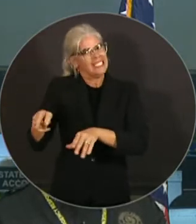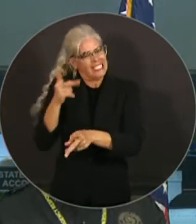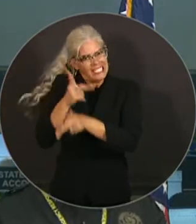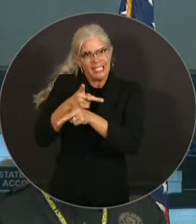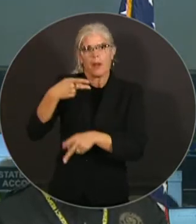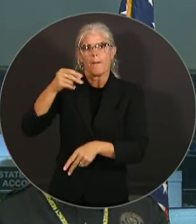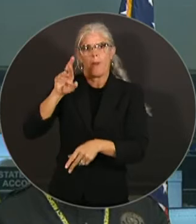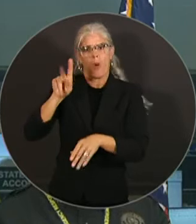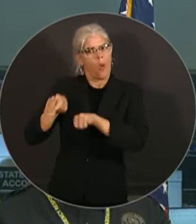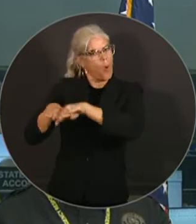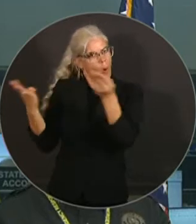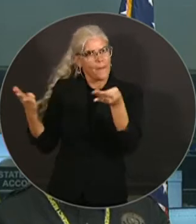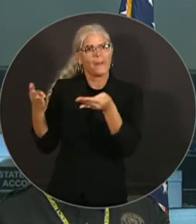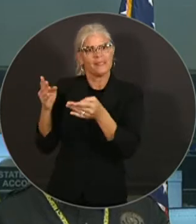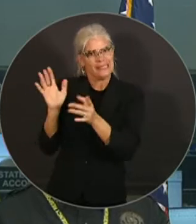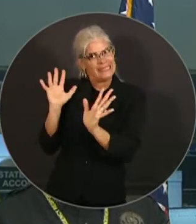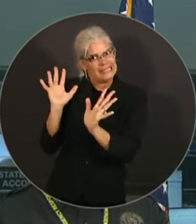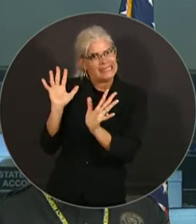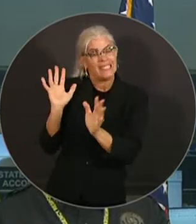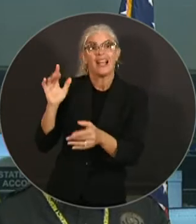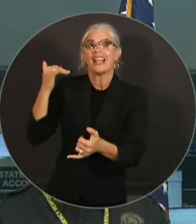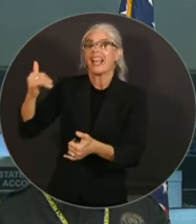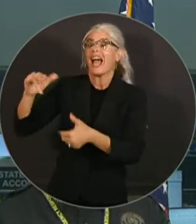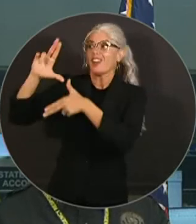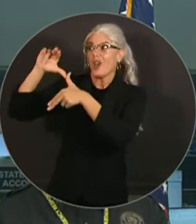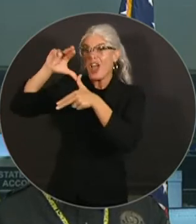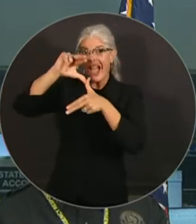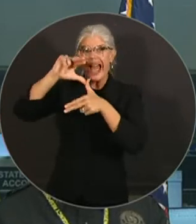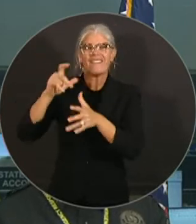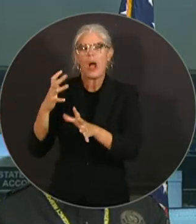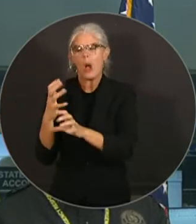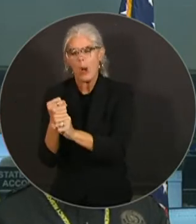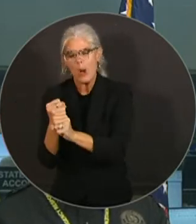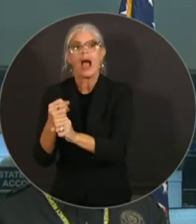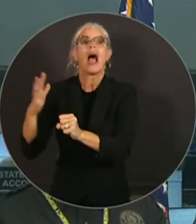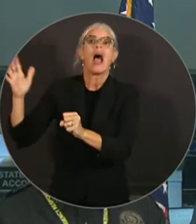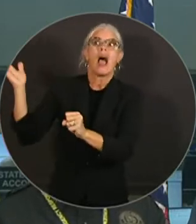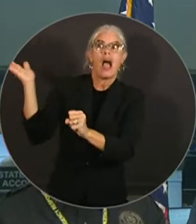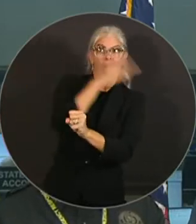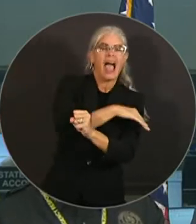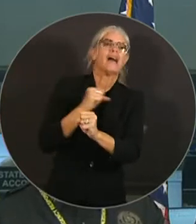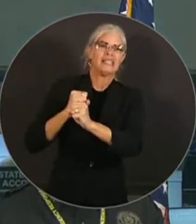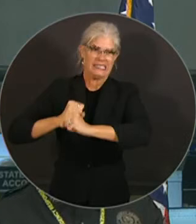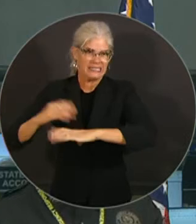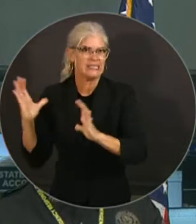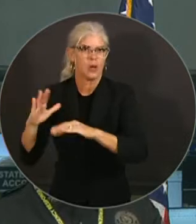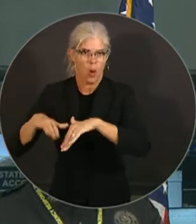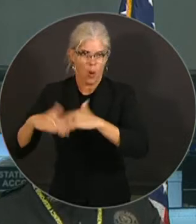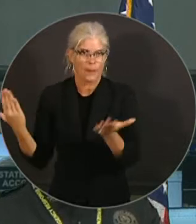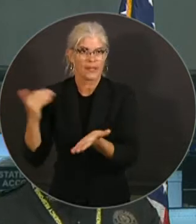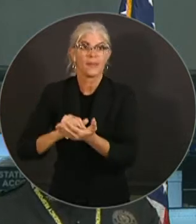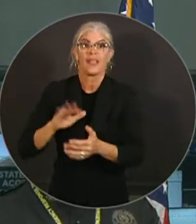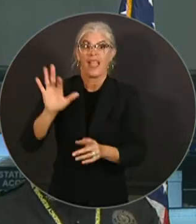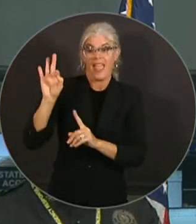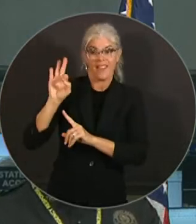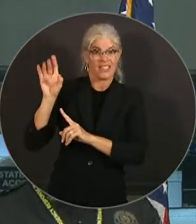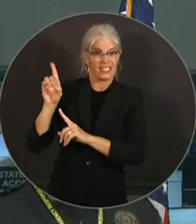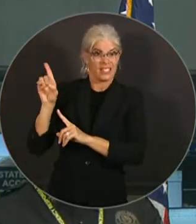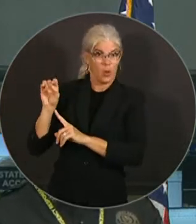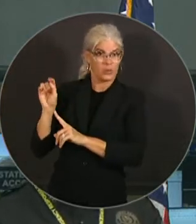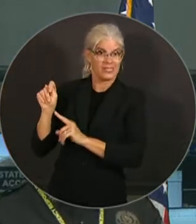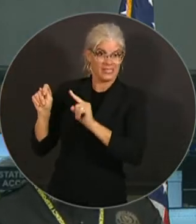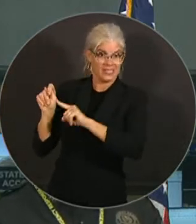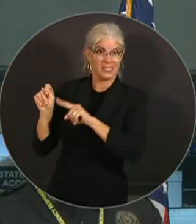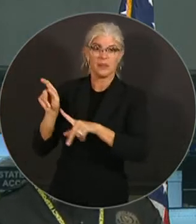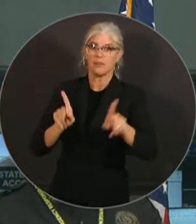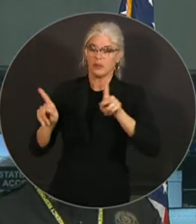as possible after the storm passes through is definitely going to be a priority. Our 2,000 FDOT team members are committed. They've been activated since